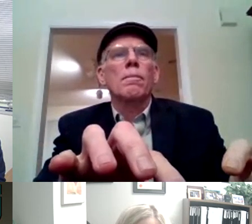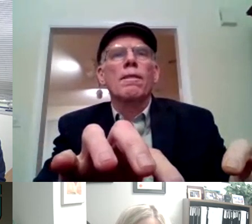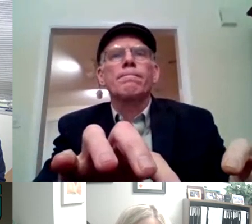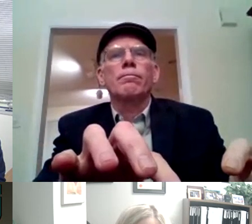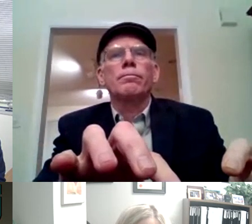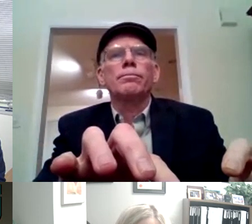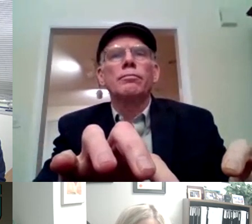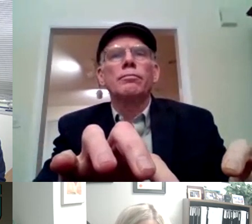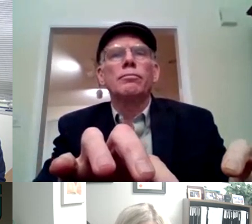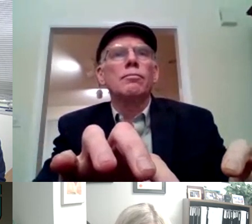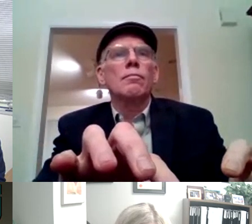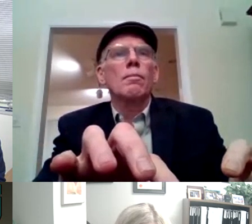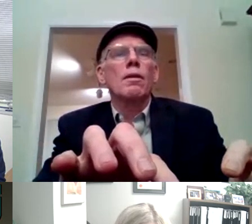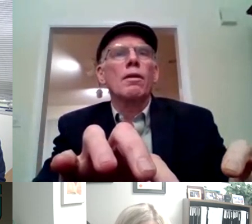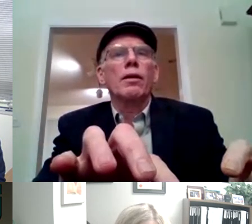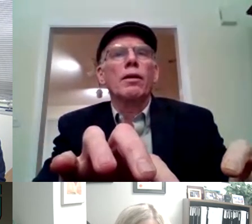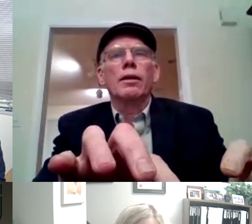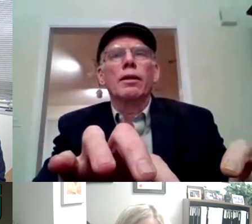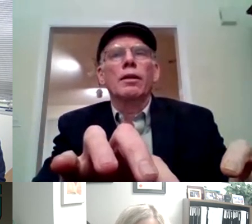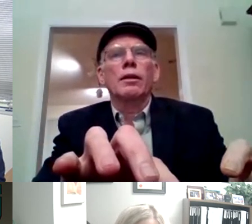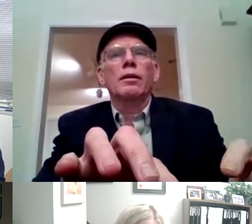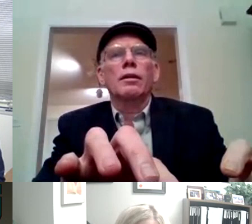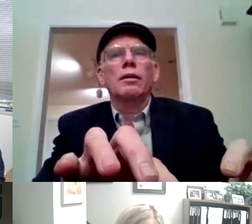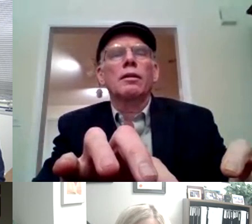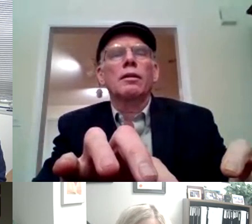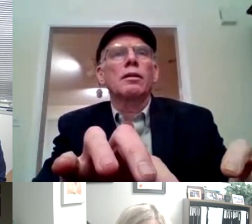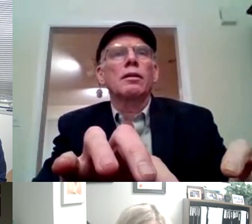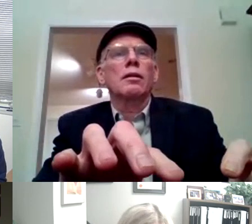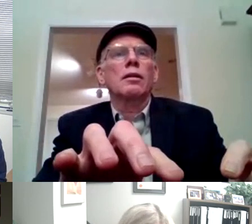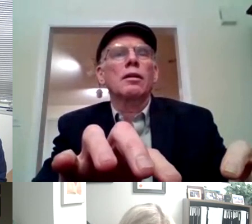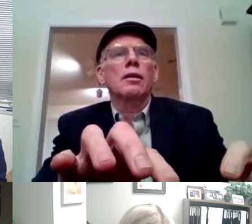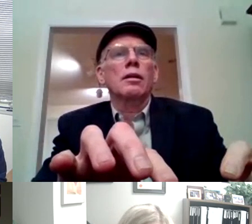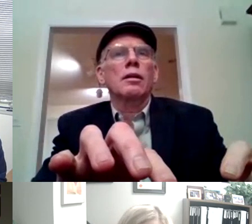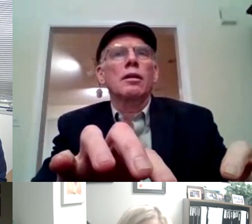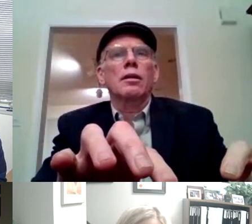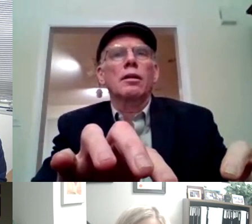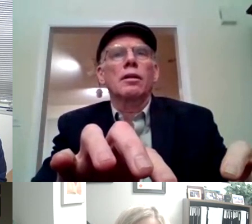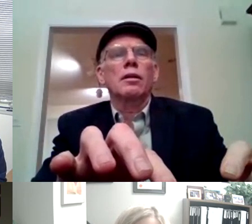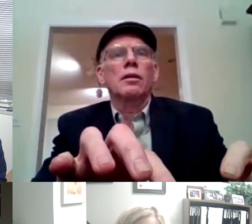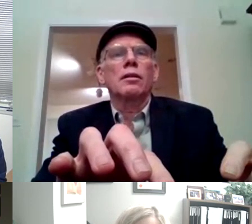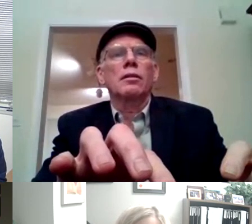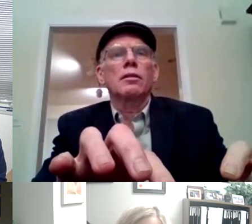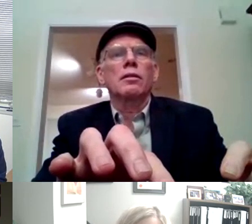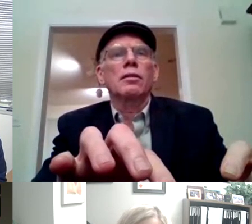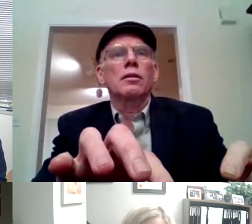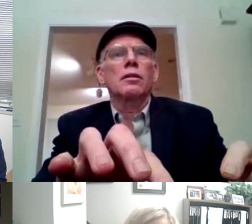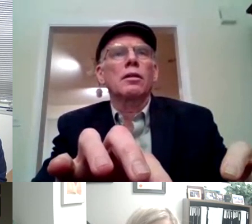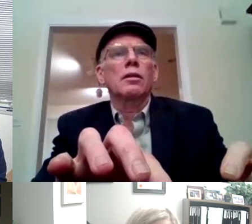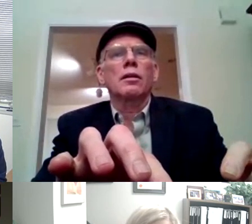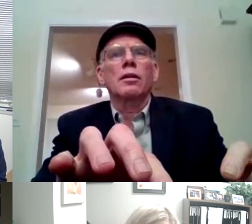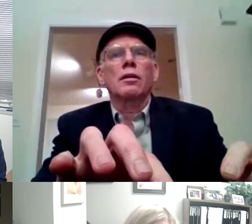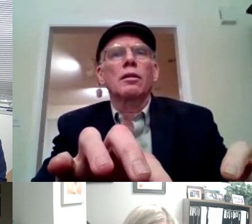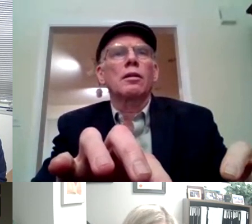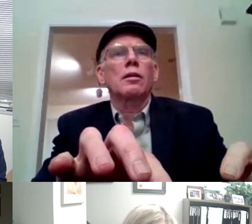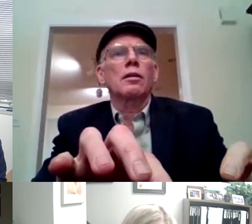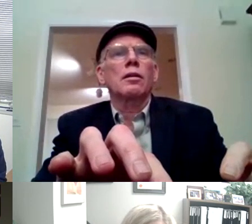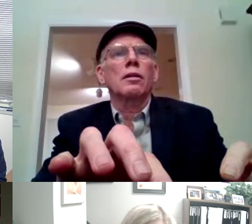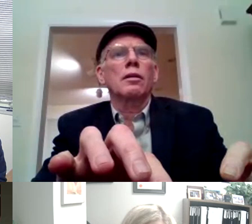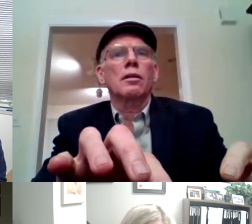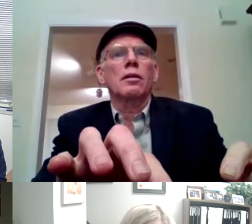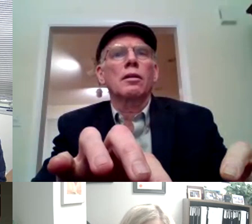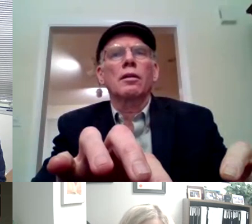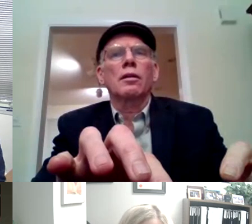luck. I do too. So that was a good break, but we'll get through it. And I'm sure we will. That's why we have